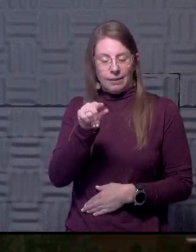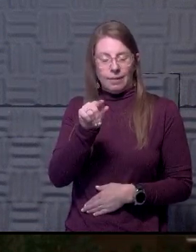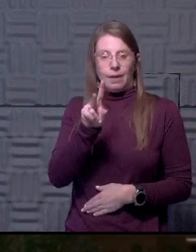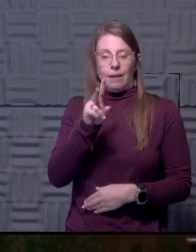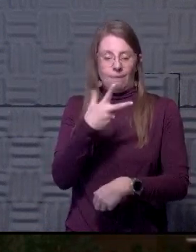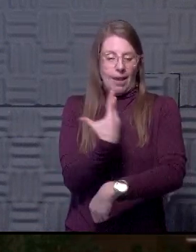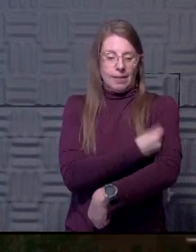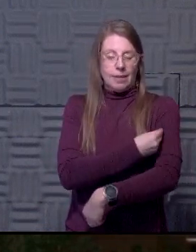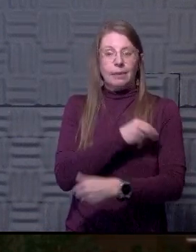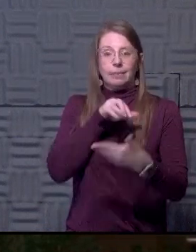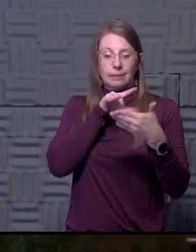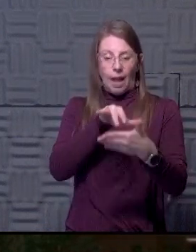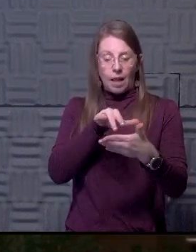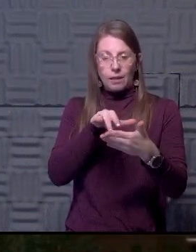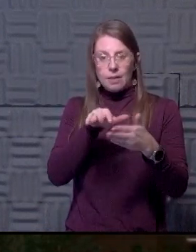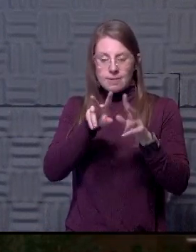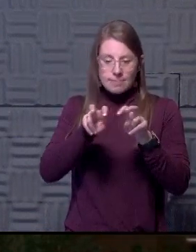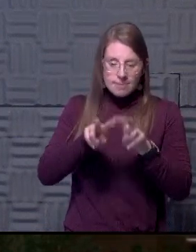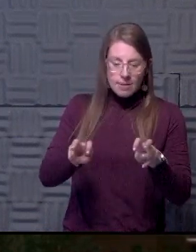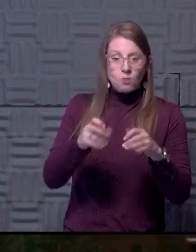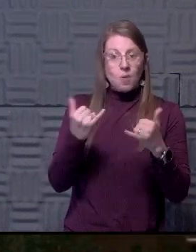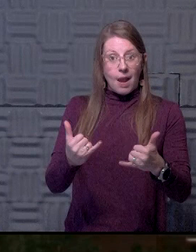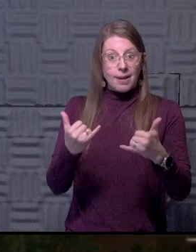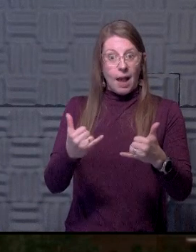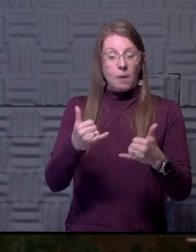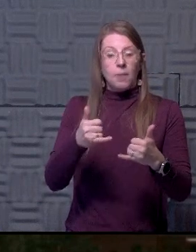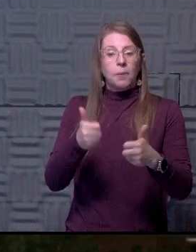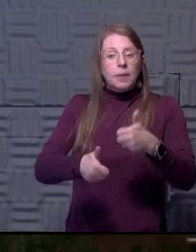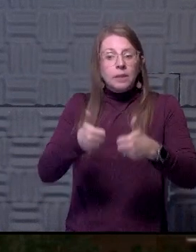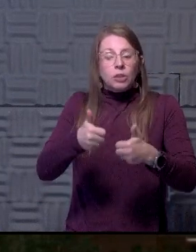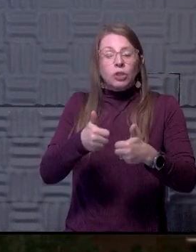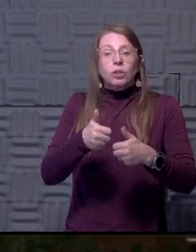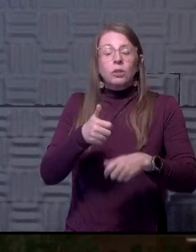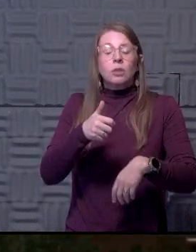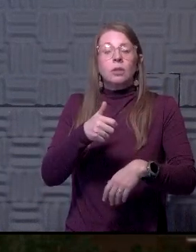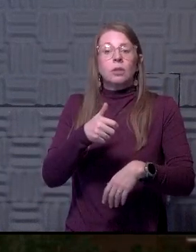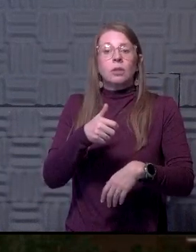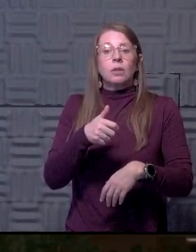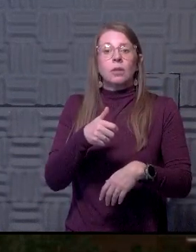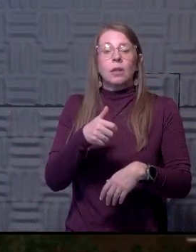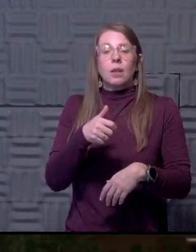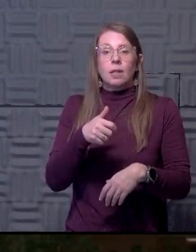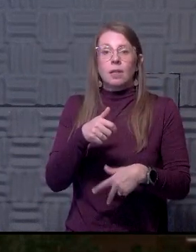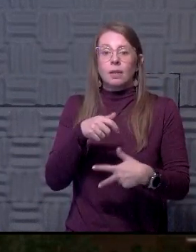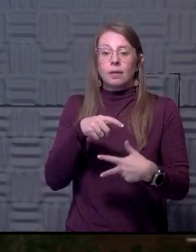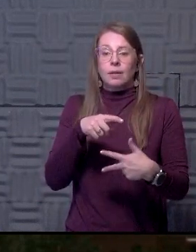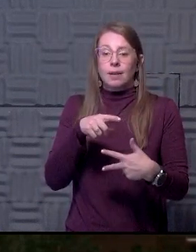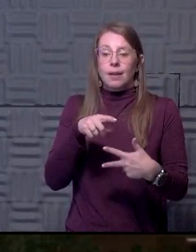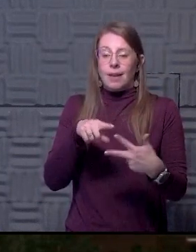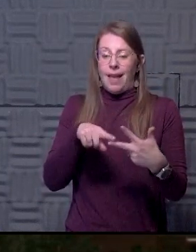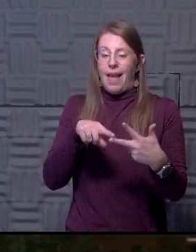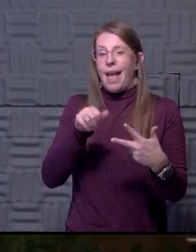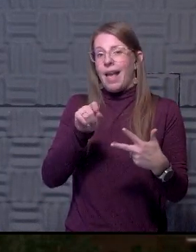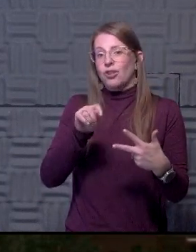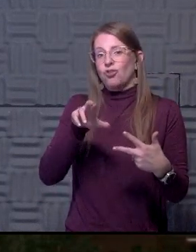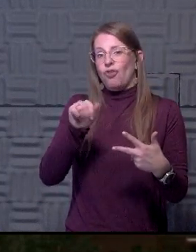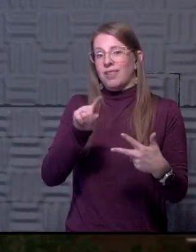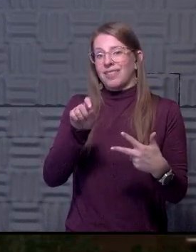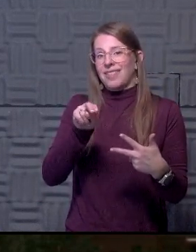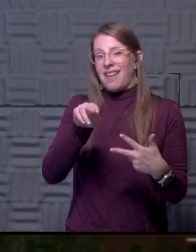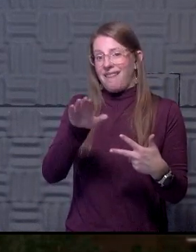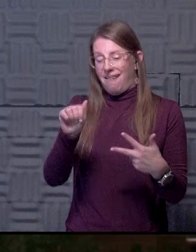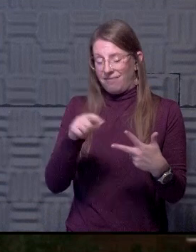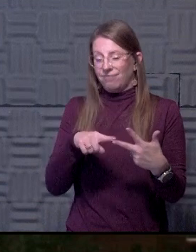is currently looking and evaluating whether the vaccine is sterilizing or not is actually the AstraZeneca study that we're currently